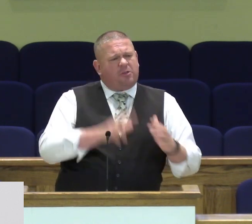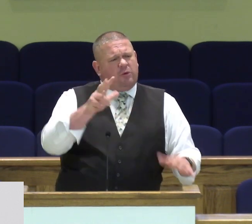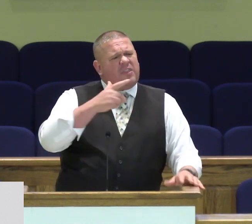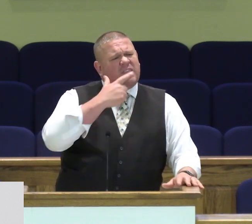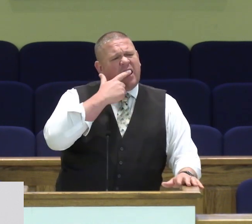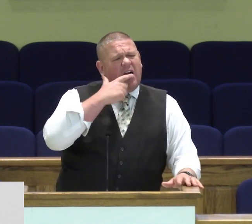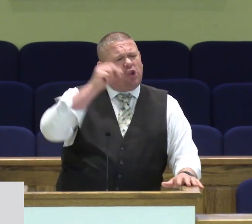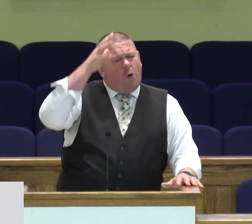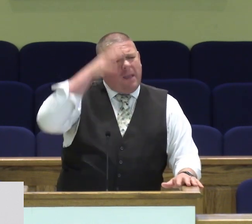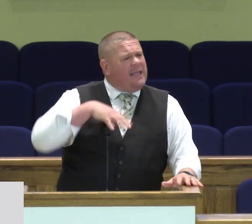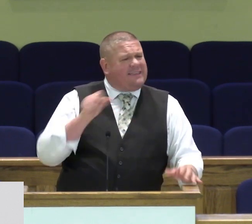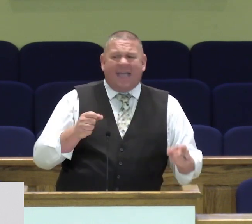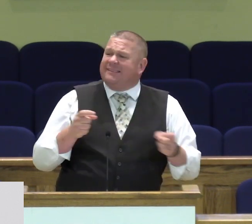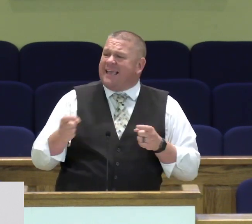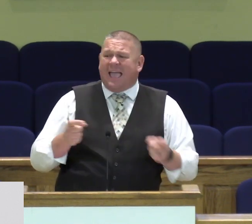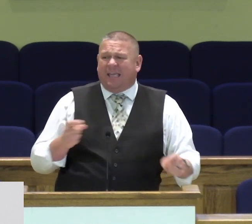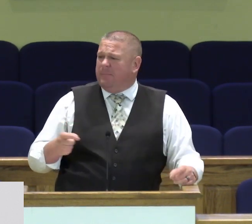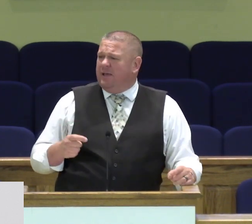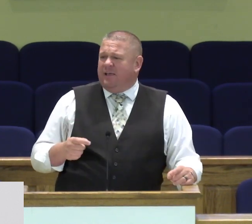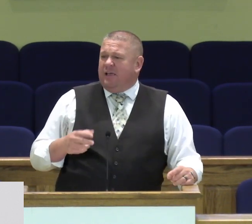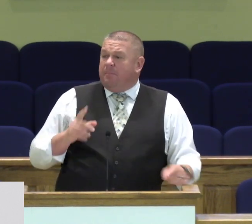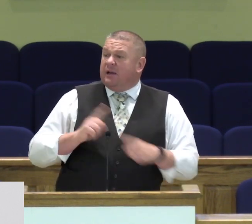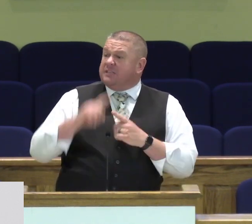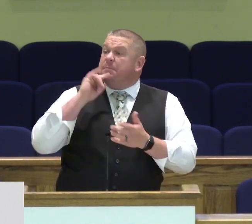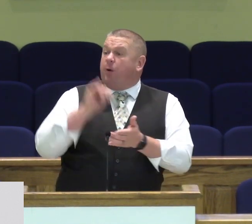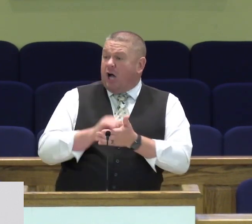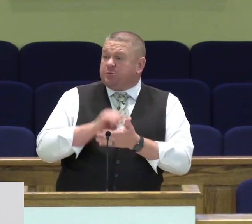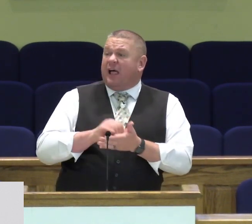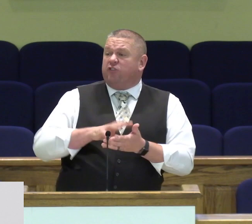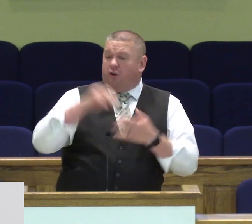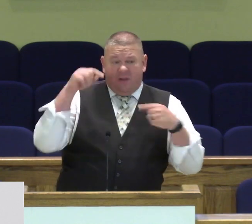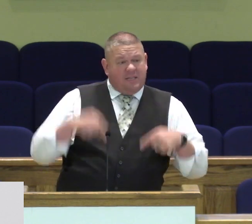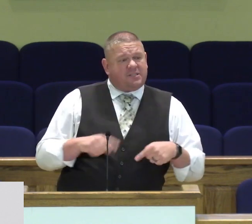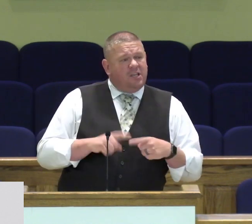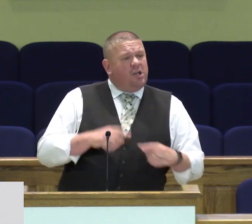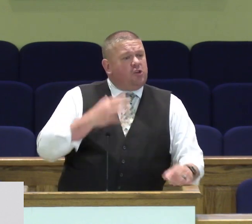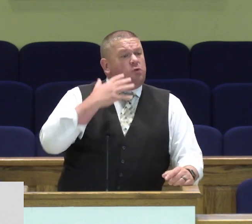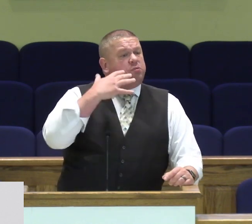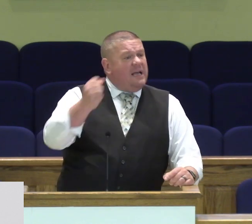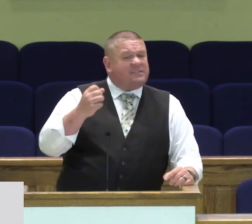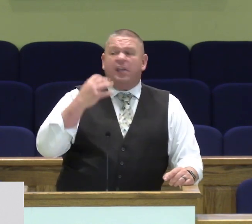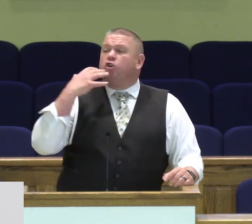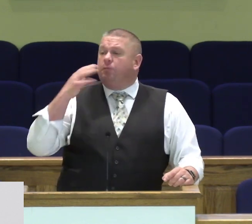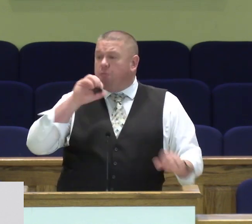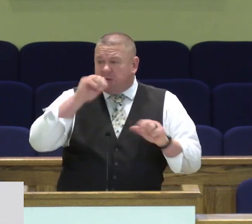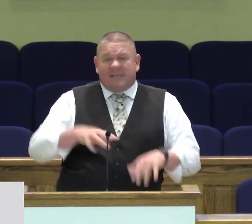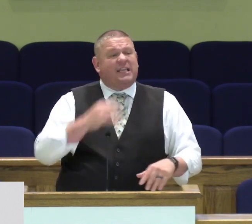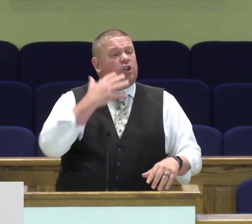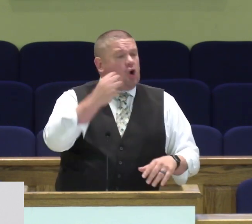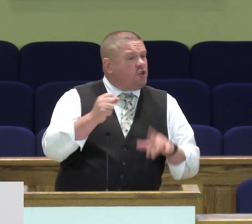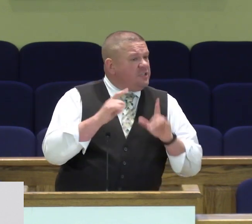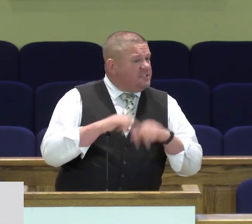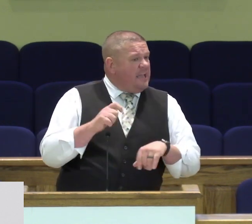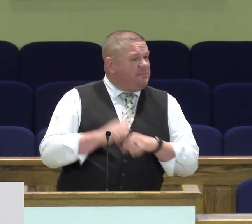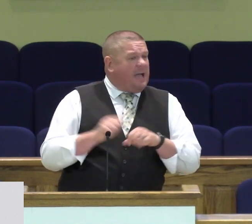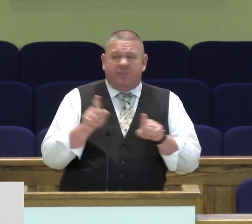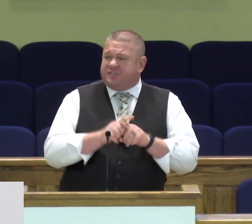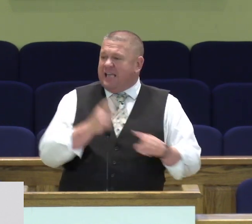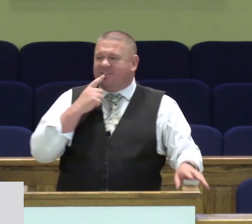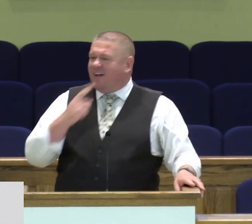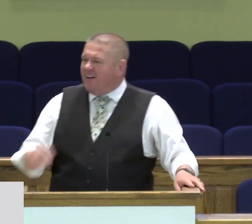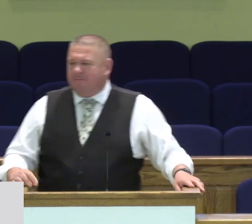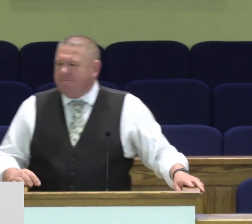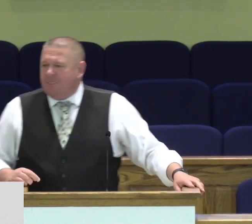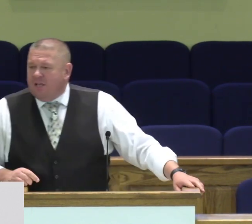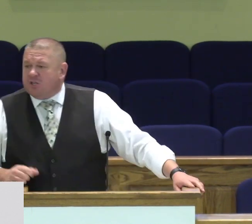James chapter 3 that the tongue no man can tame, but it is impossible, I've learned this, to bless and curse at the same time with the